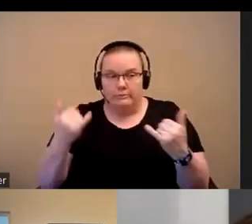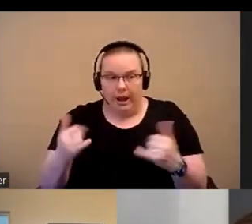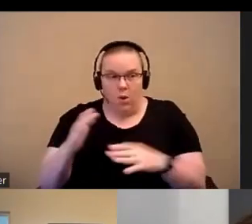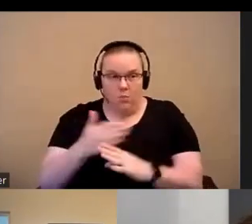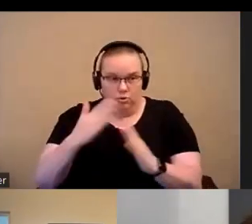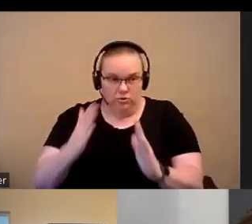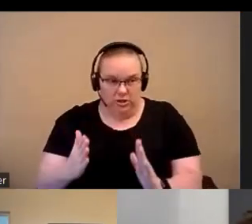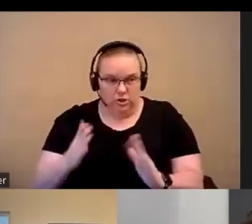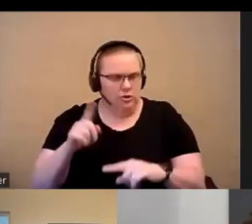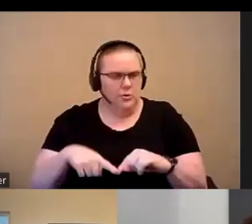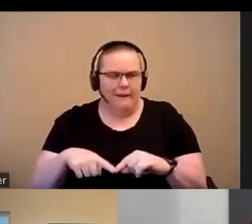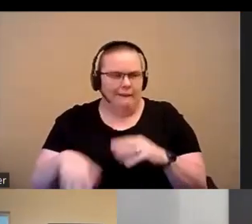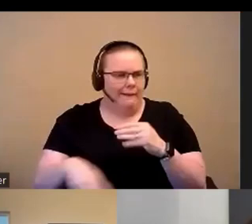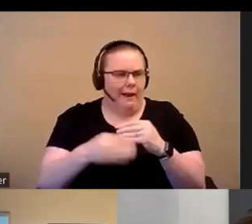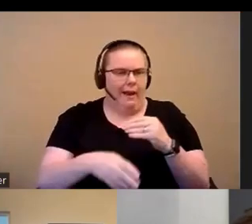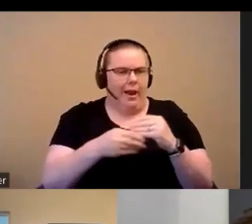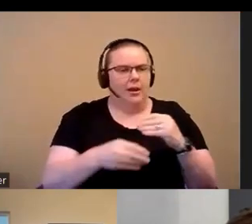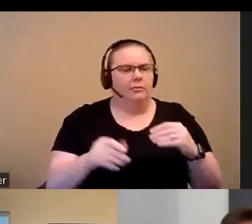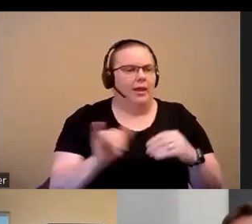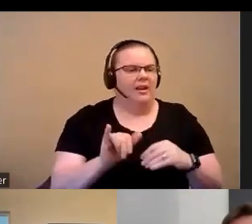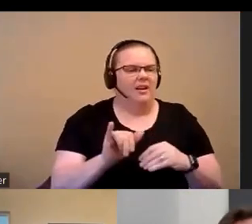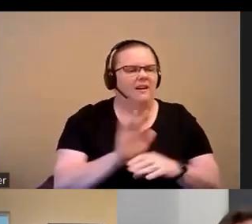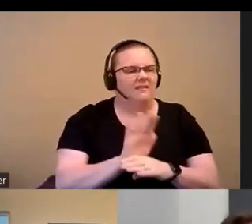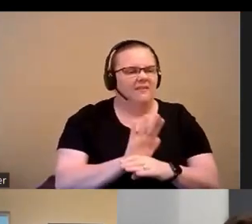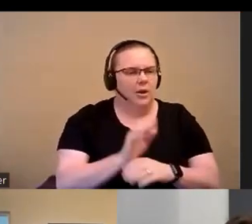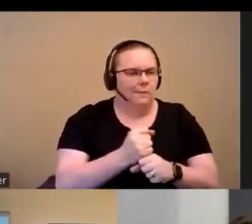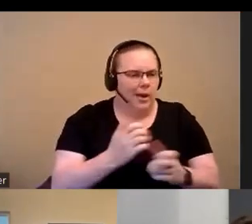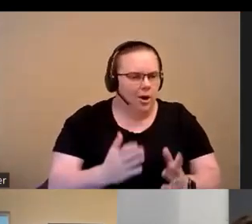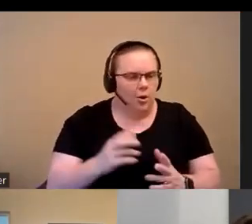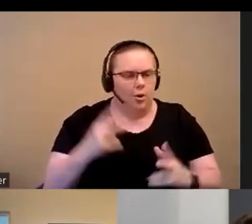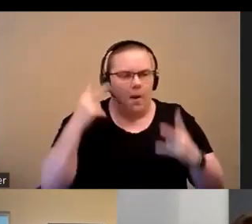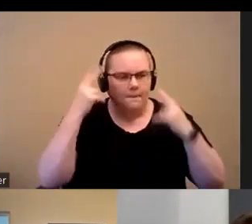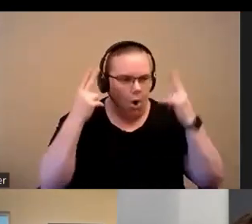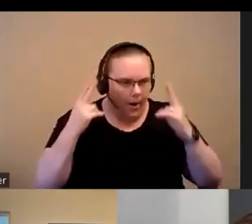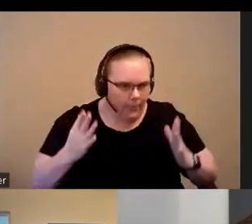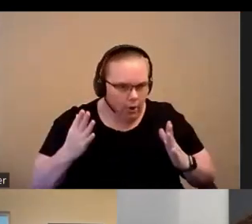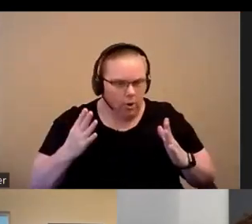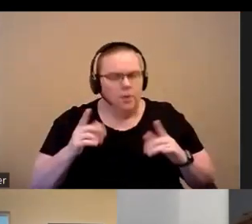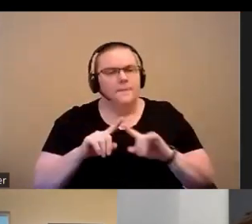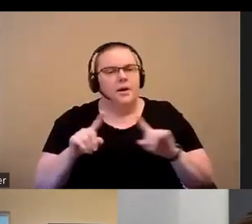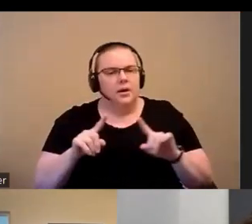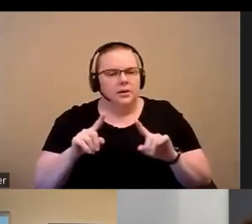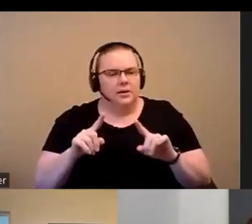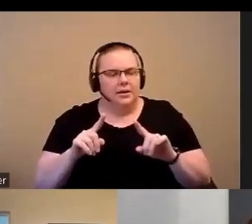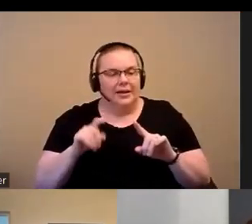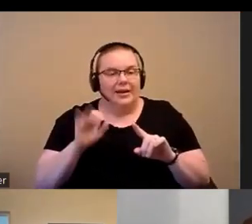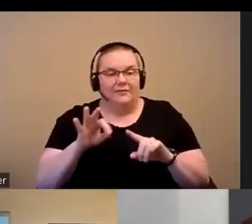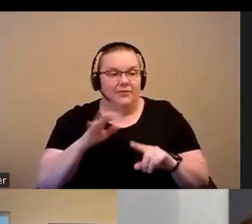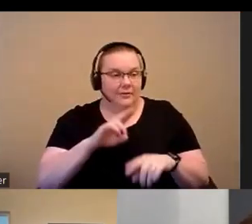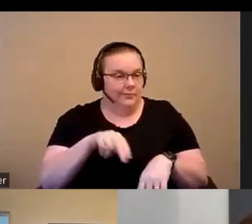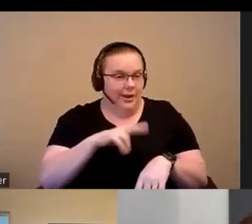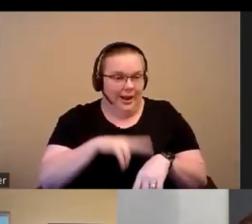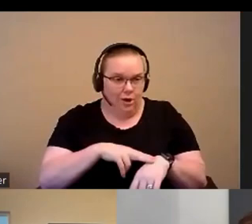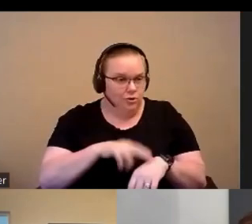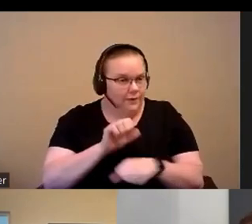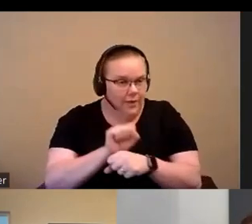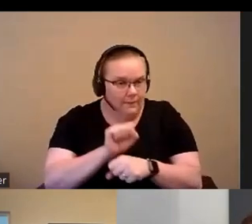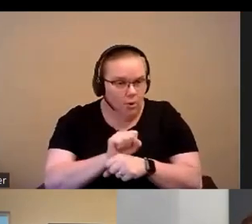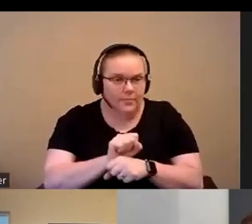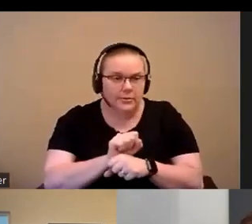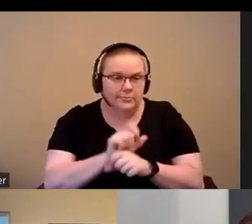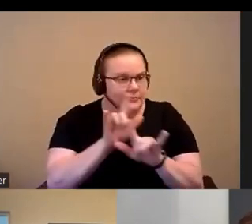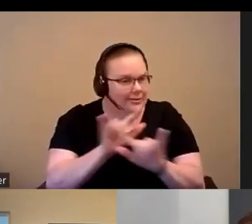add in a bunch of gigs as a filmmaker or as a barber. But as long as the nature of the employment remains basically the same,